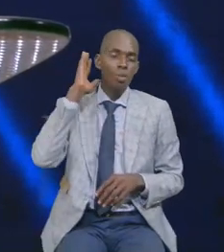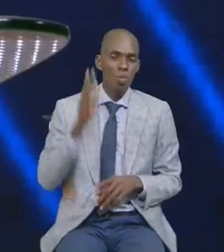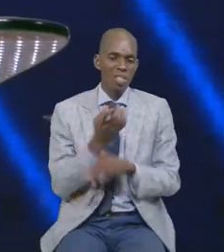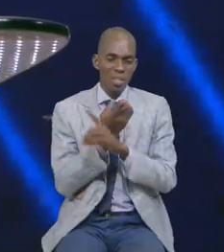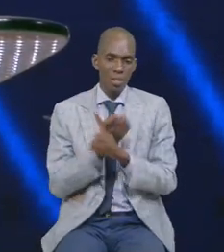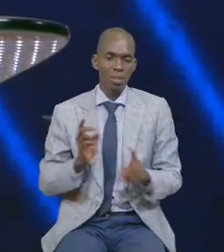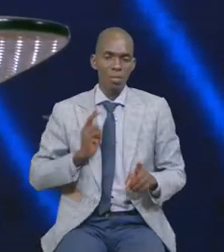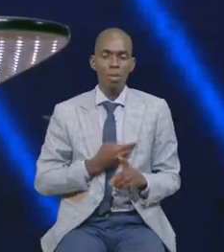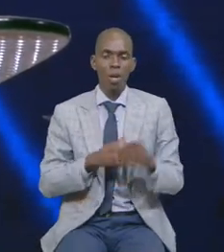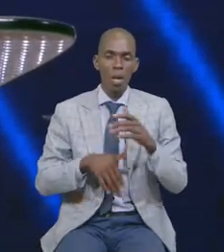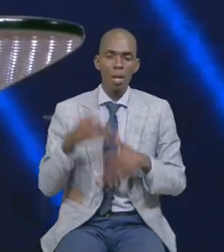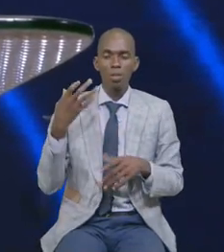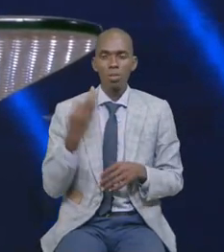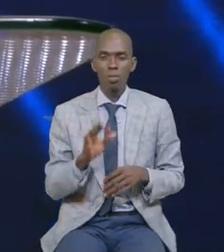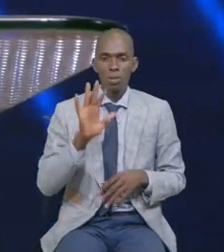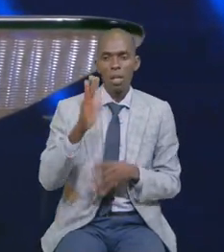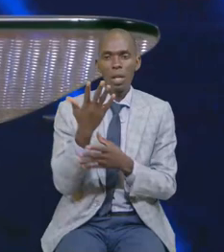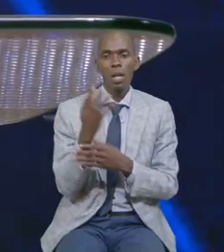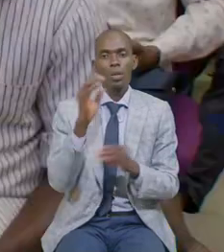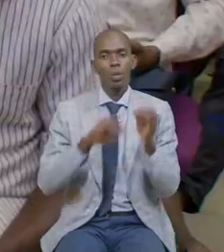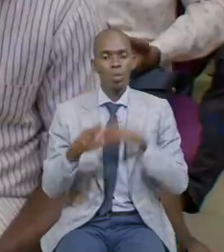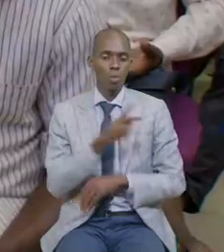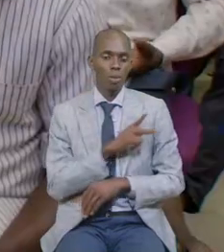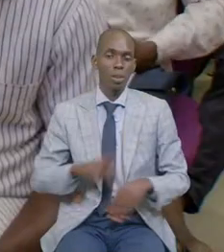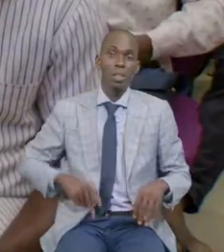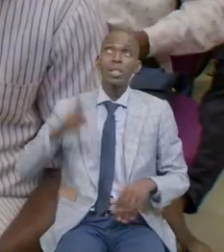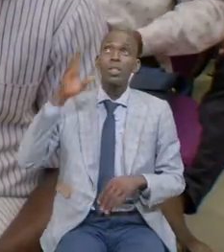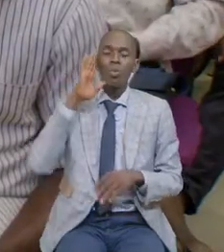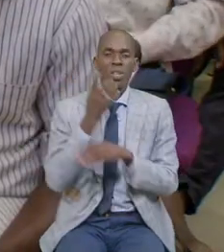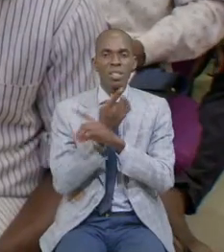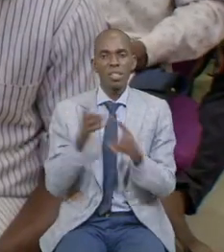of thy enhance your king he will deliver you